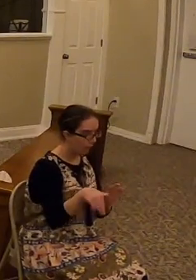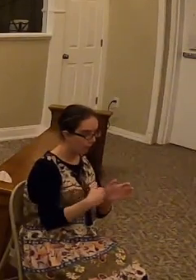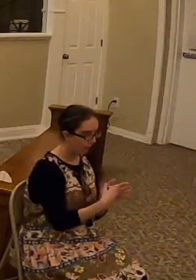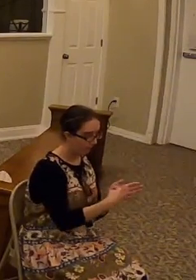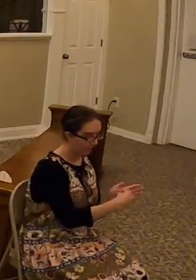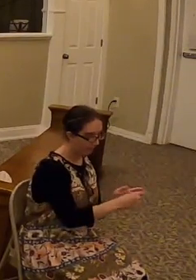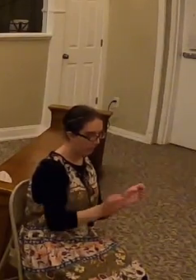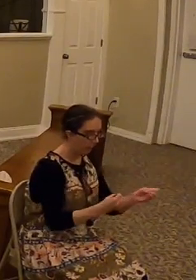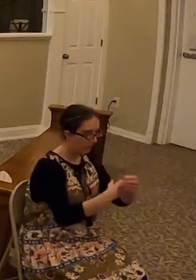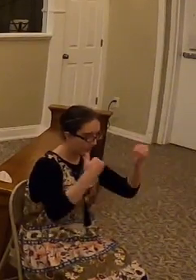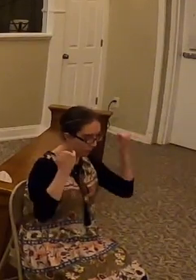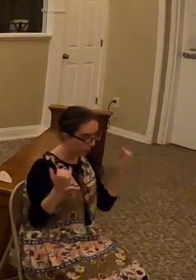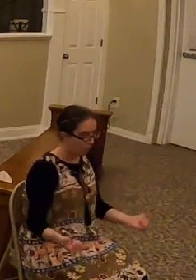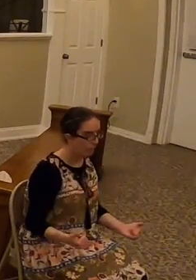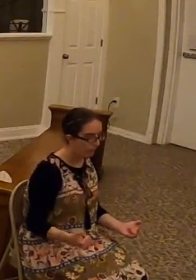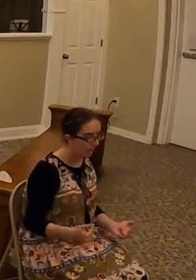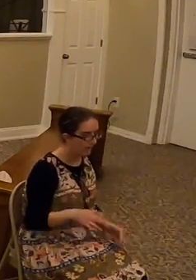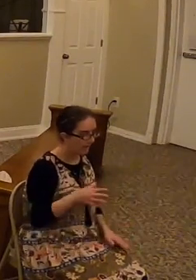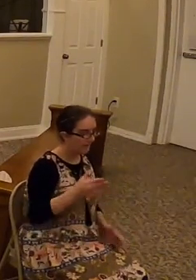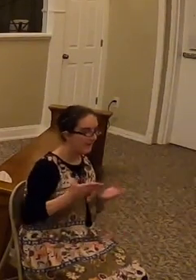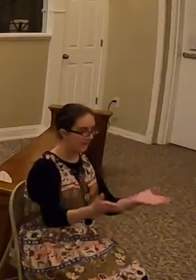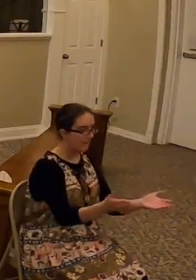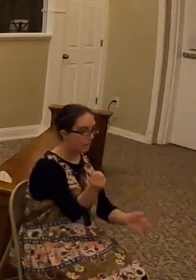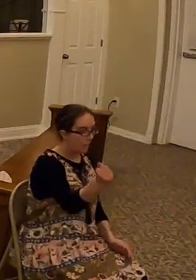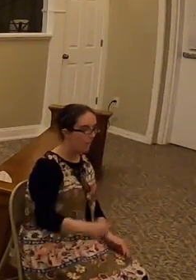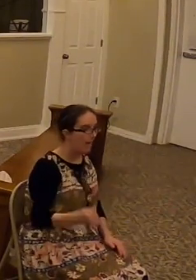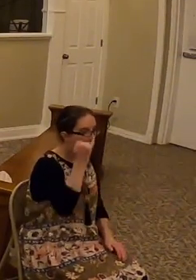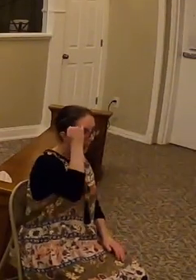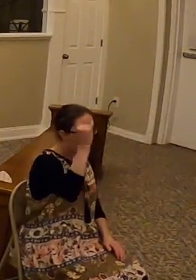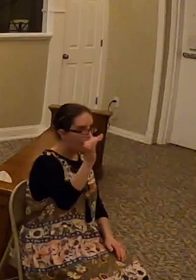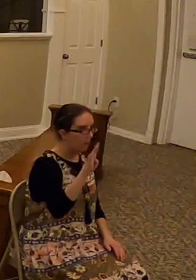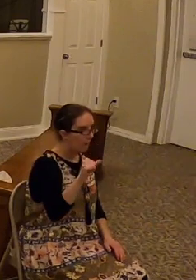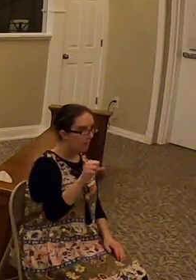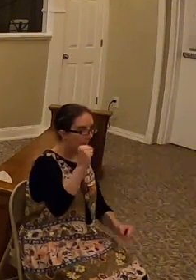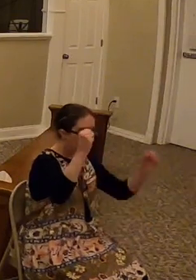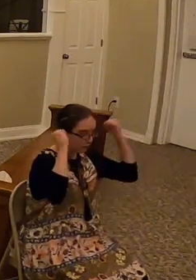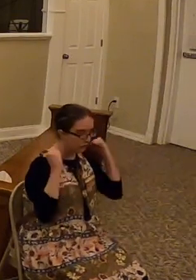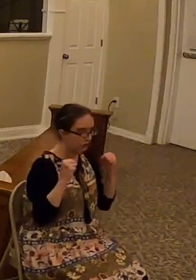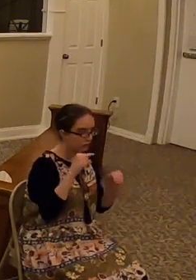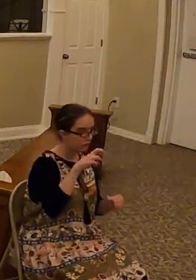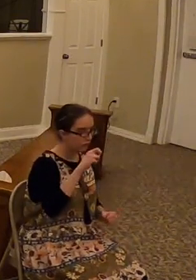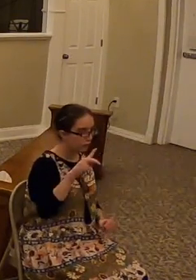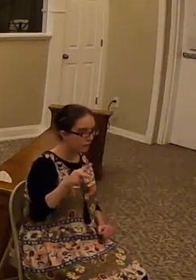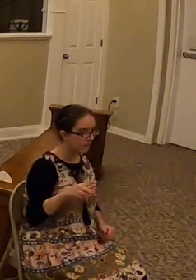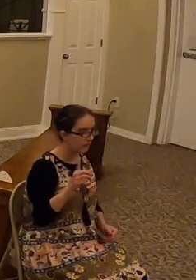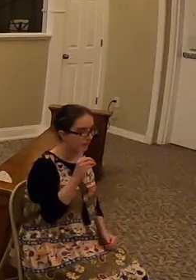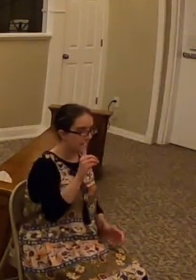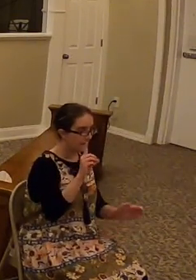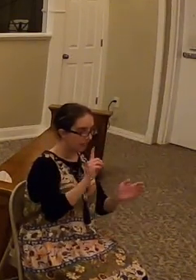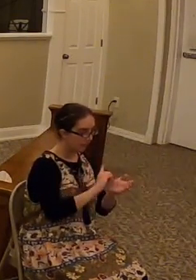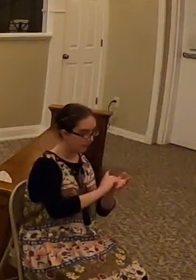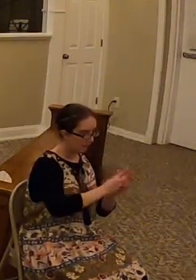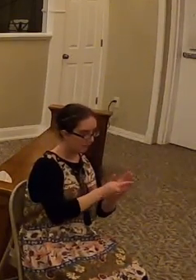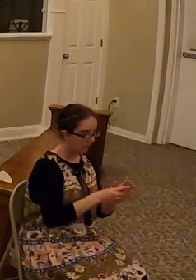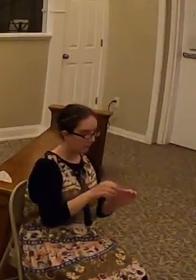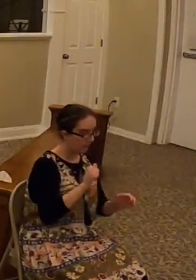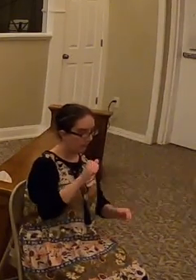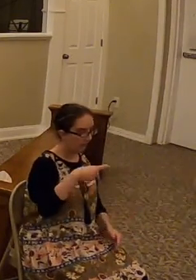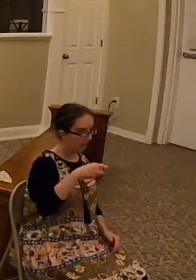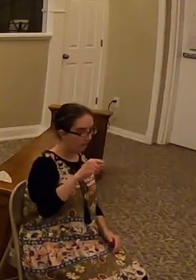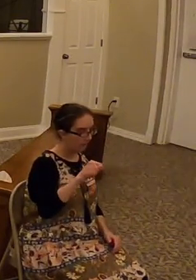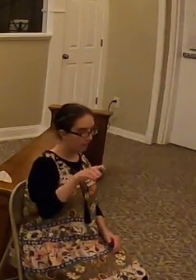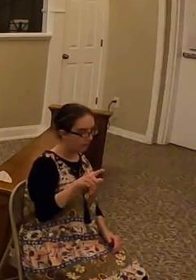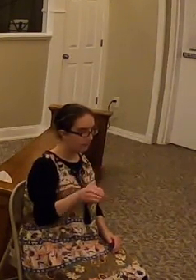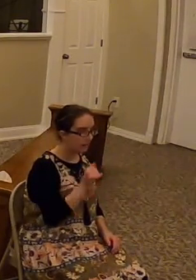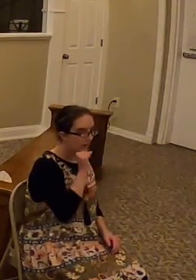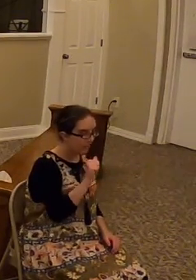these offices real quick to kind of give you an idea. According to Strong's Greek Dictionary, an apostle is